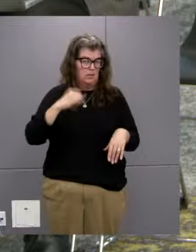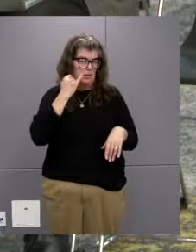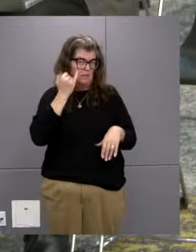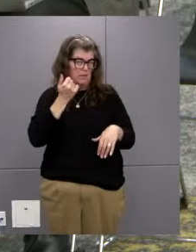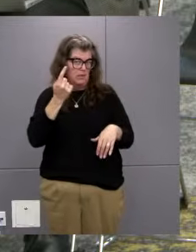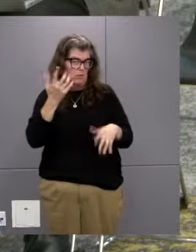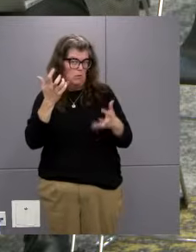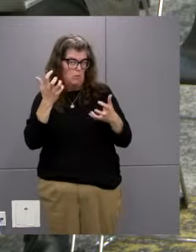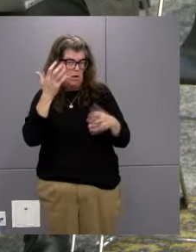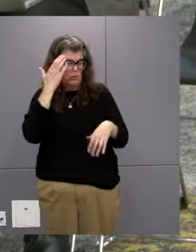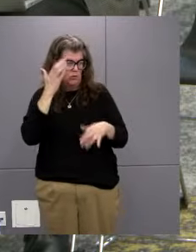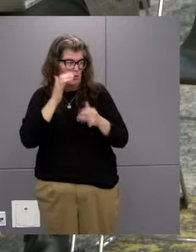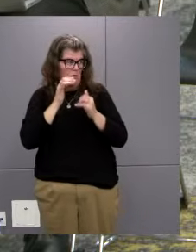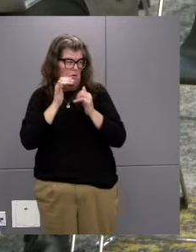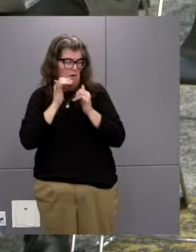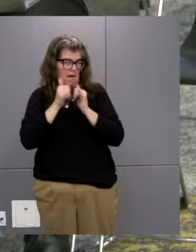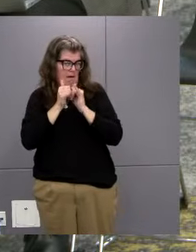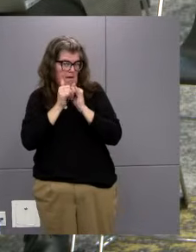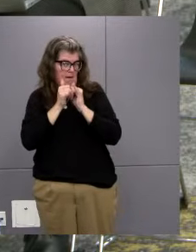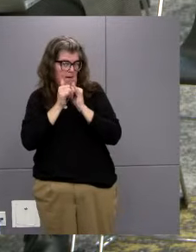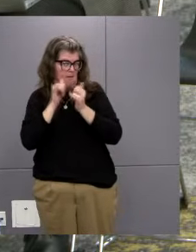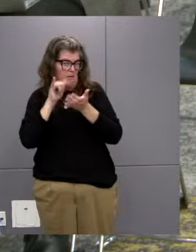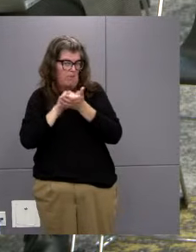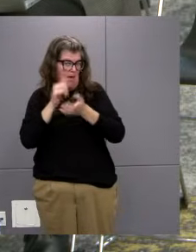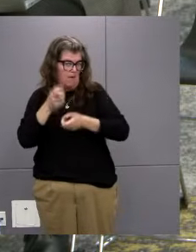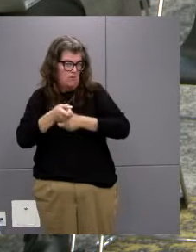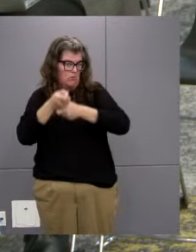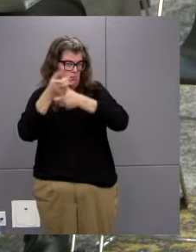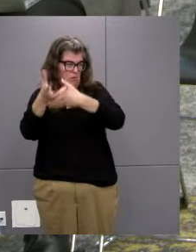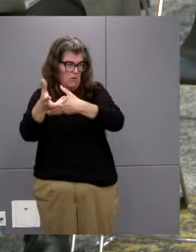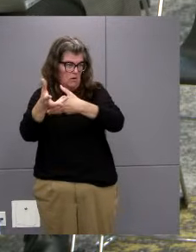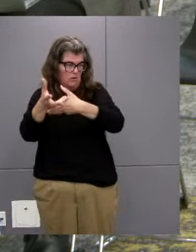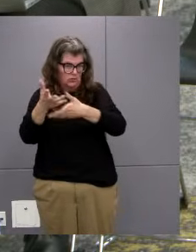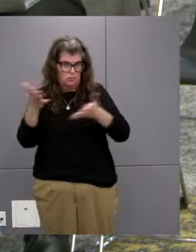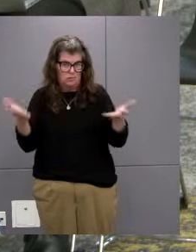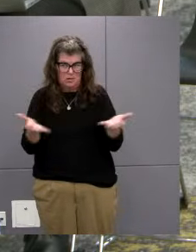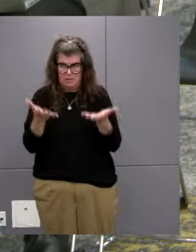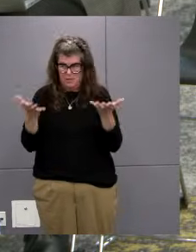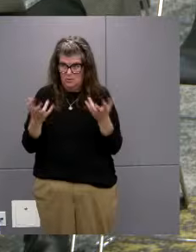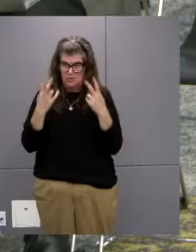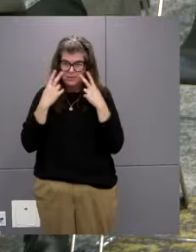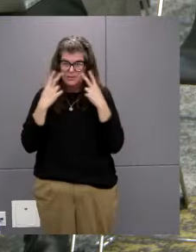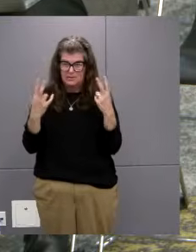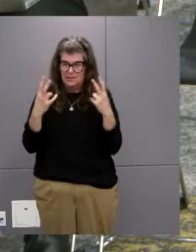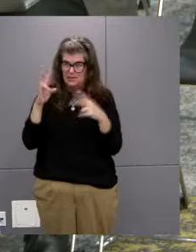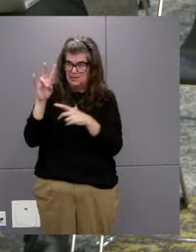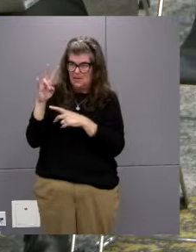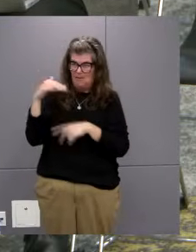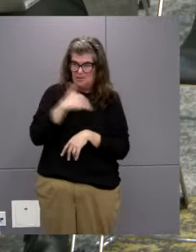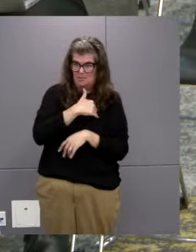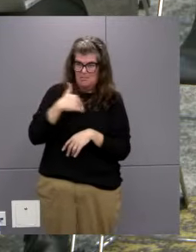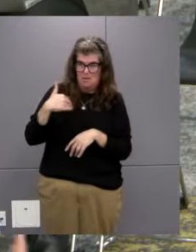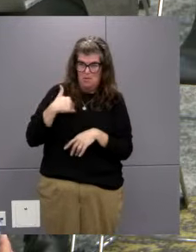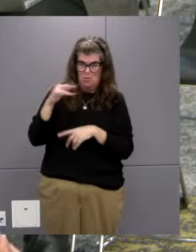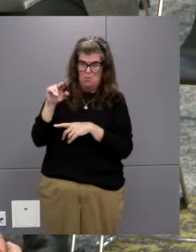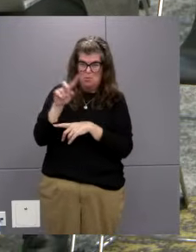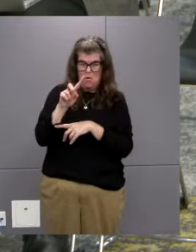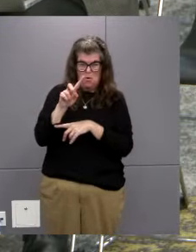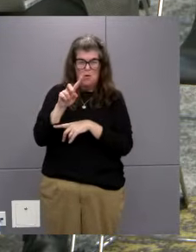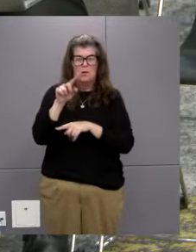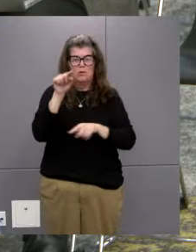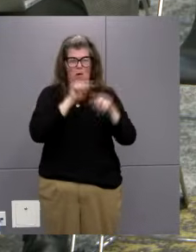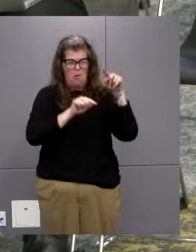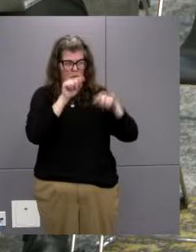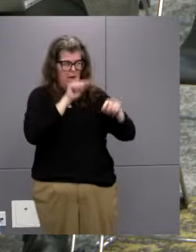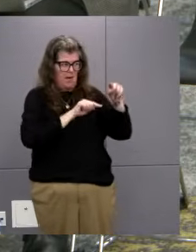how that origin caused what we still see on the 7-member board, just go back to the 3 meetings